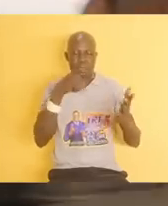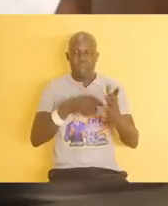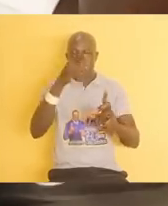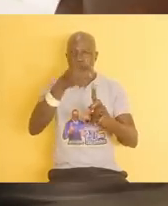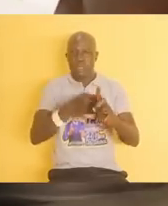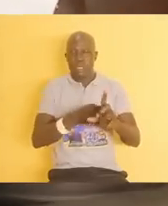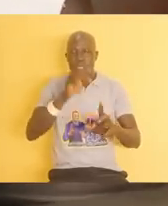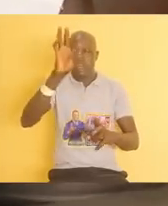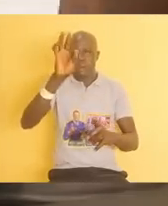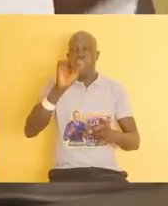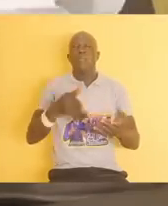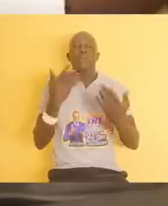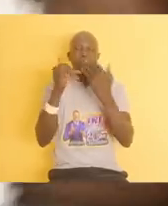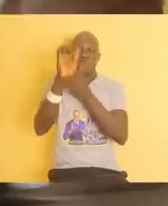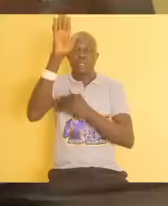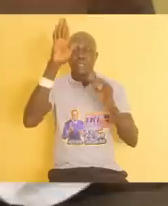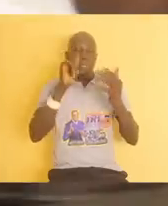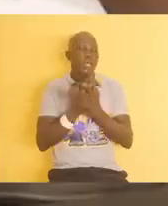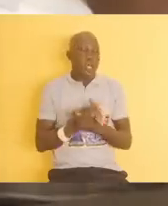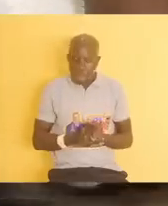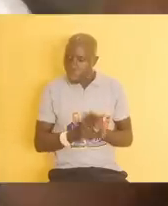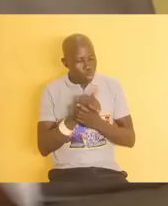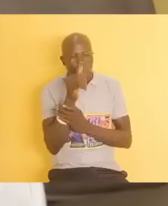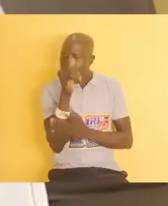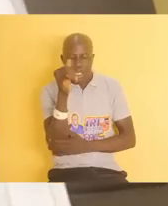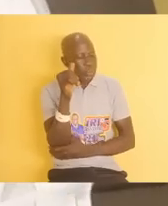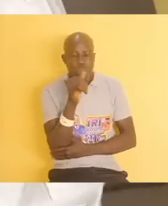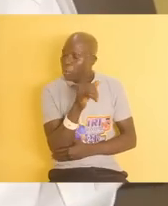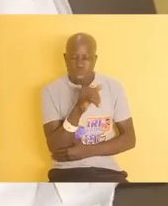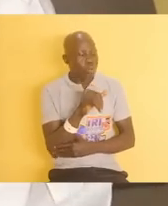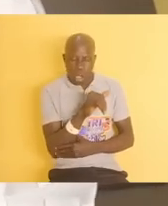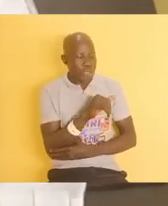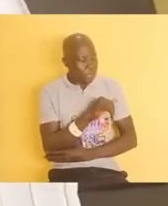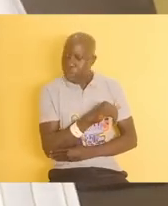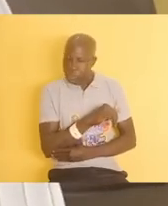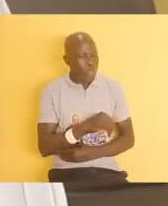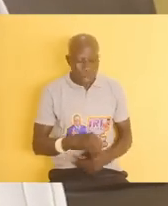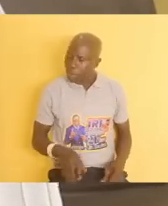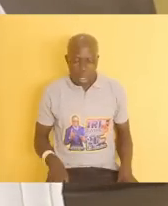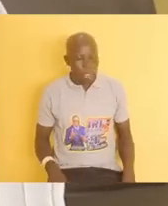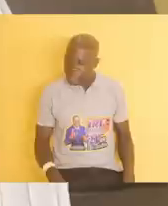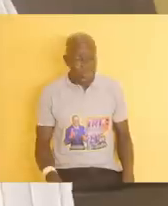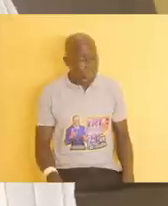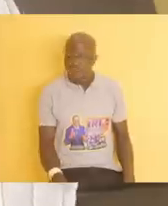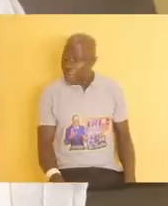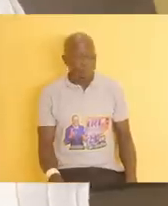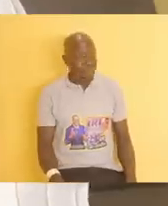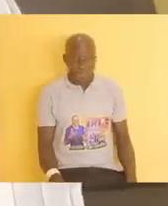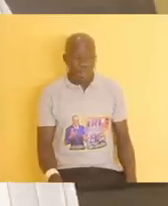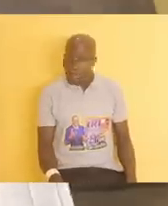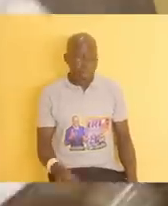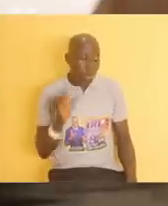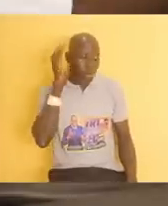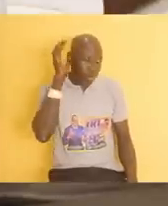kesan. Je ile owo iya mi. Oh ya dua. Oh God this. Oh God this. Oh God this.